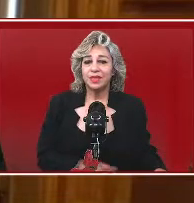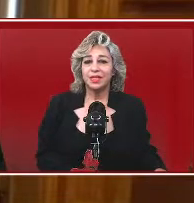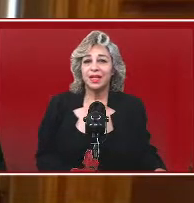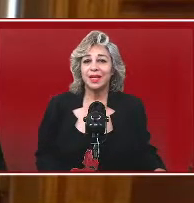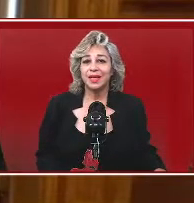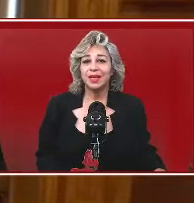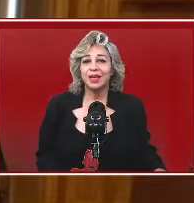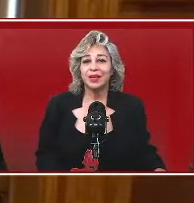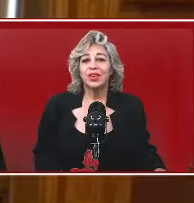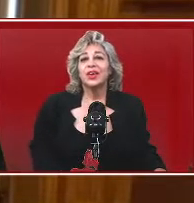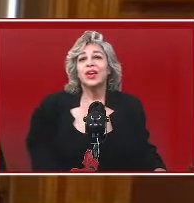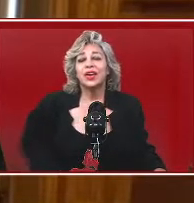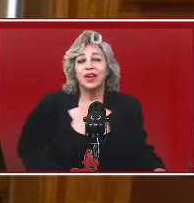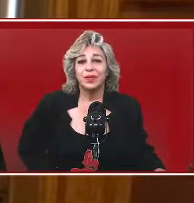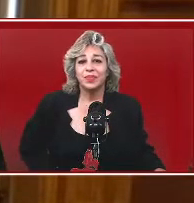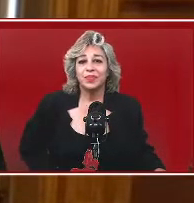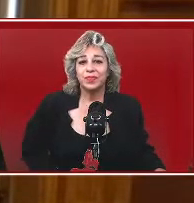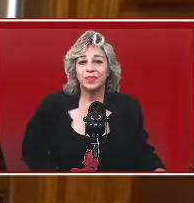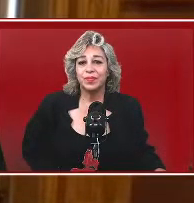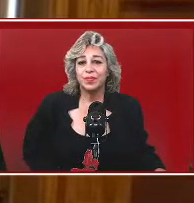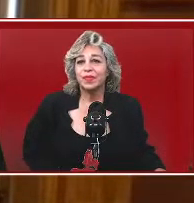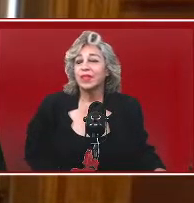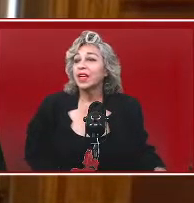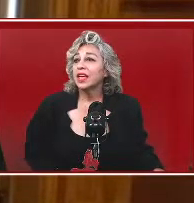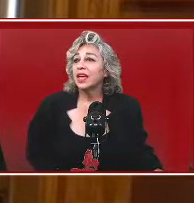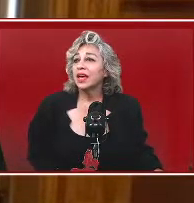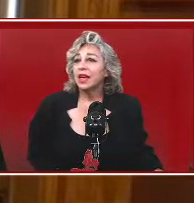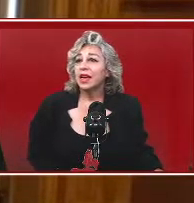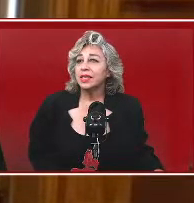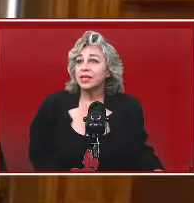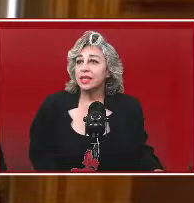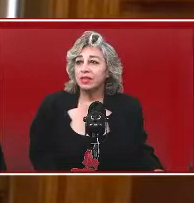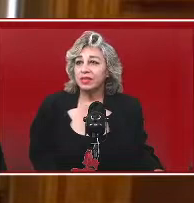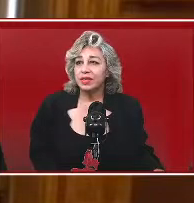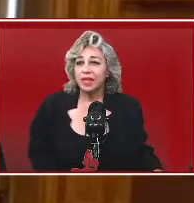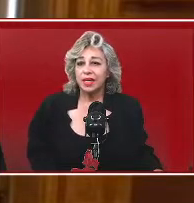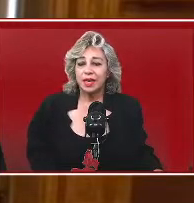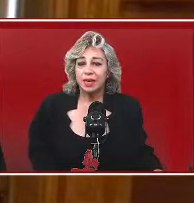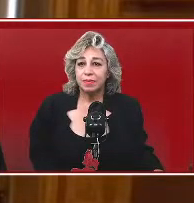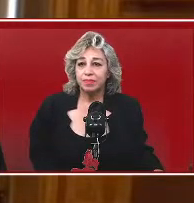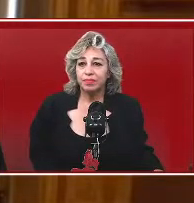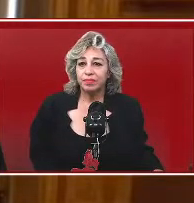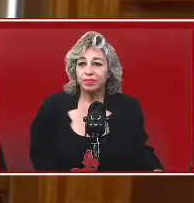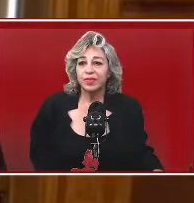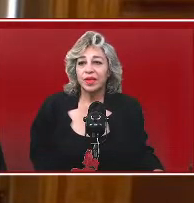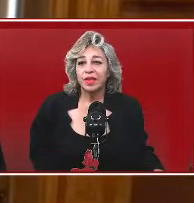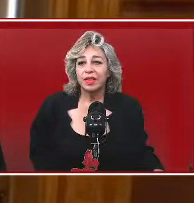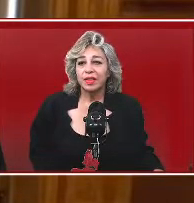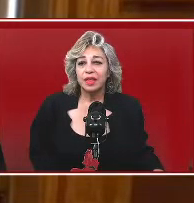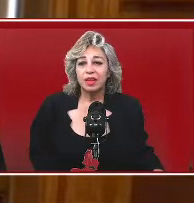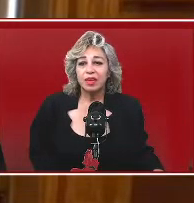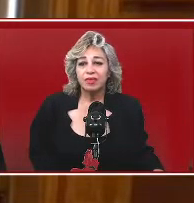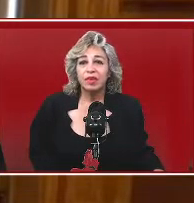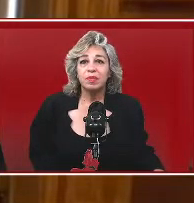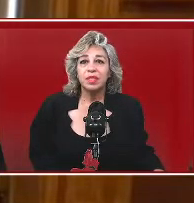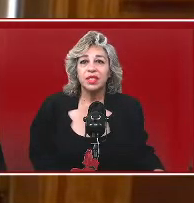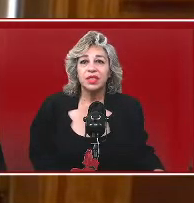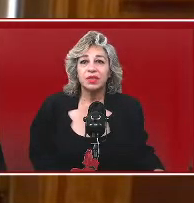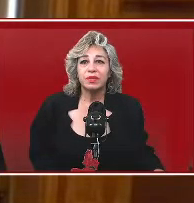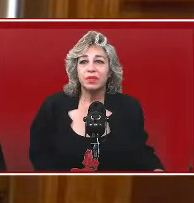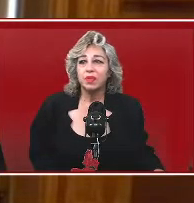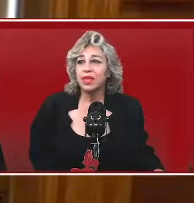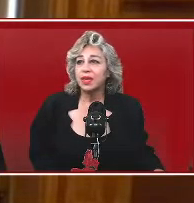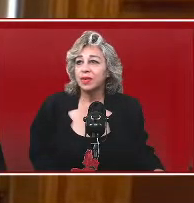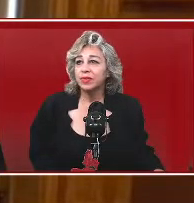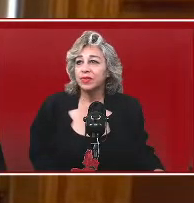Paste. All right. I just have to say thank you very much